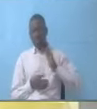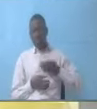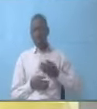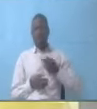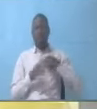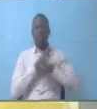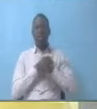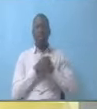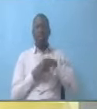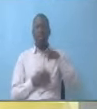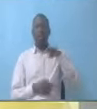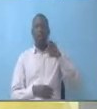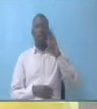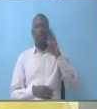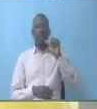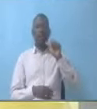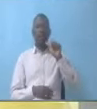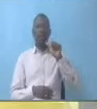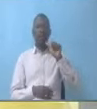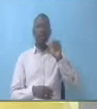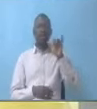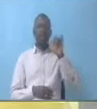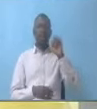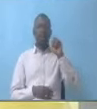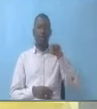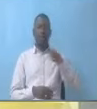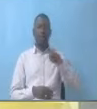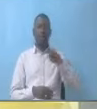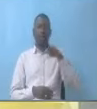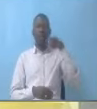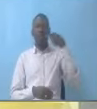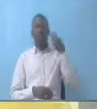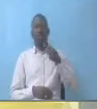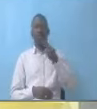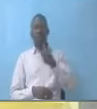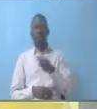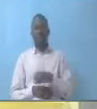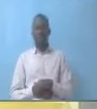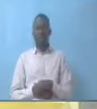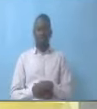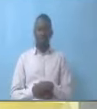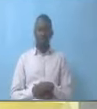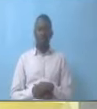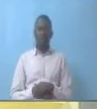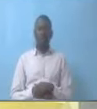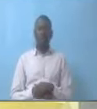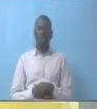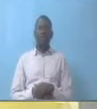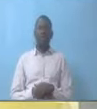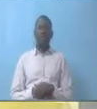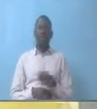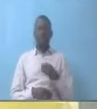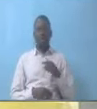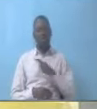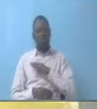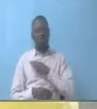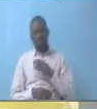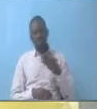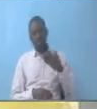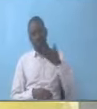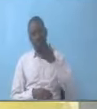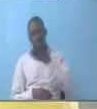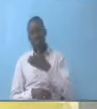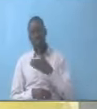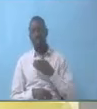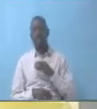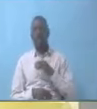Mbayen. Mbayen. Mbayen. Noto to visit a sick uncle in Jayen Sanjal. Séti tamen suñu ben yaay bu febar ca